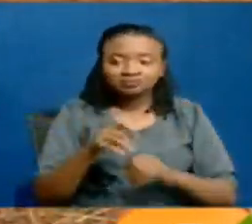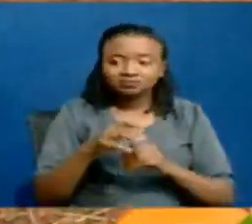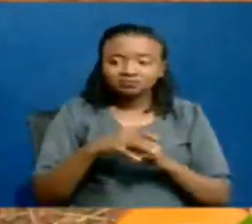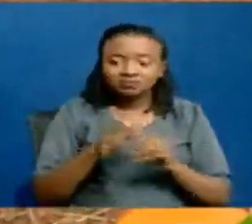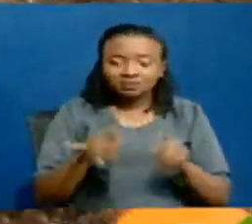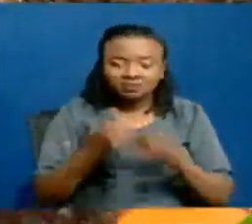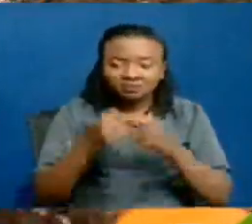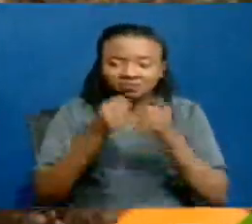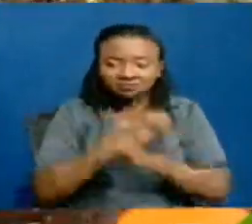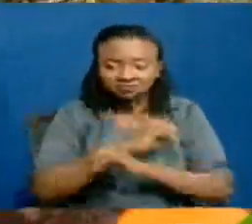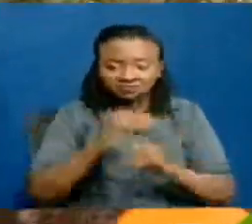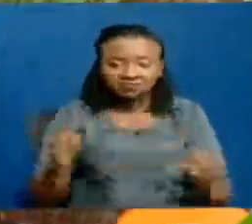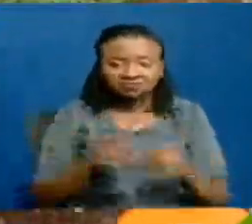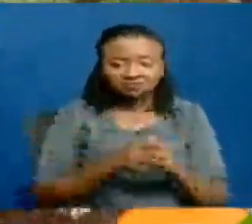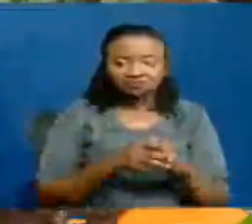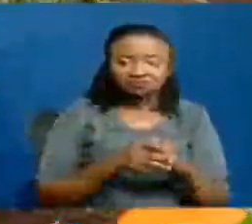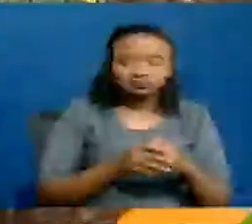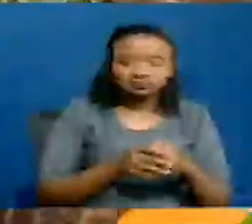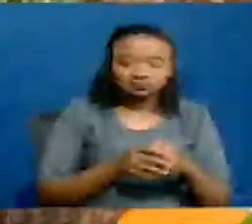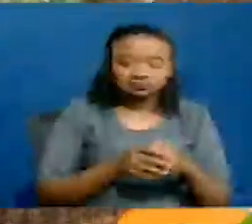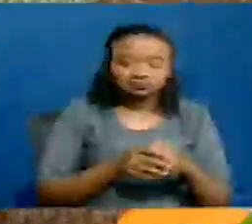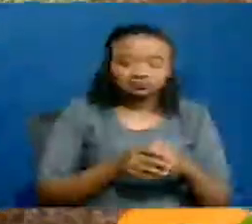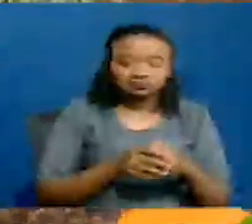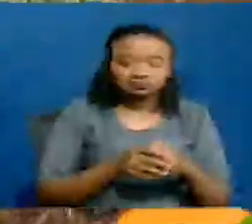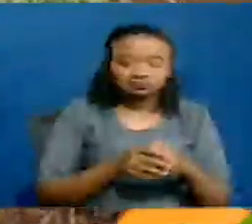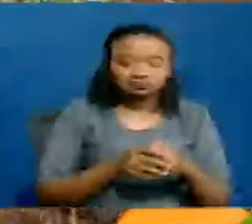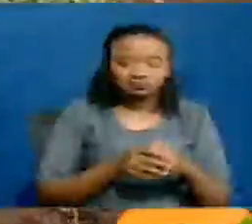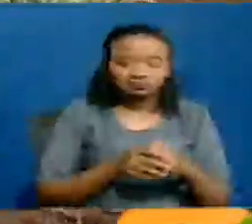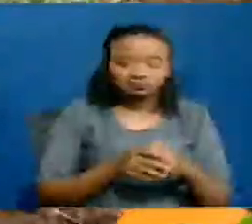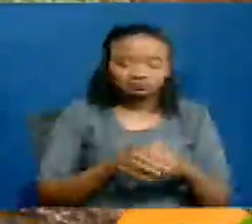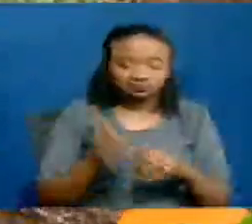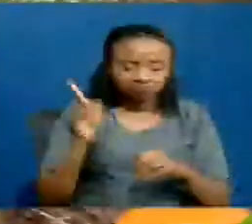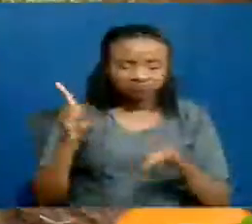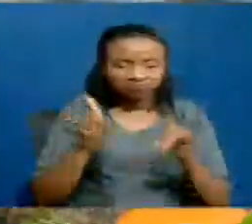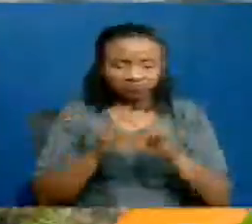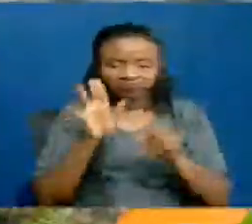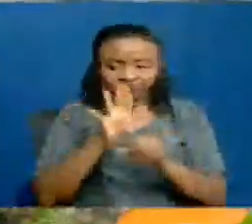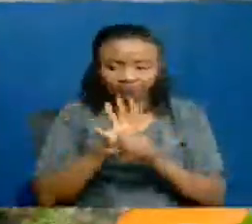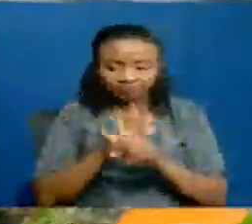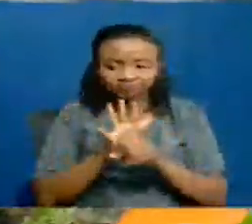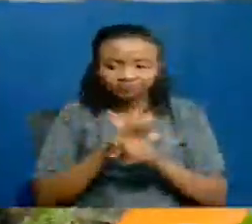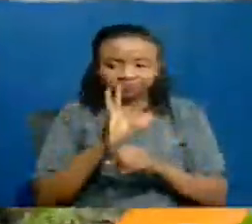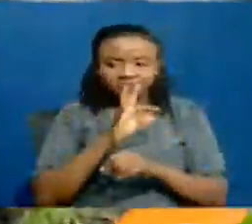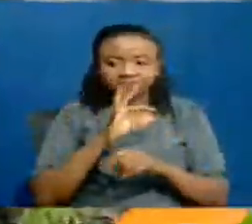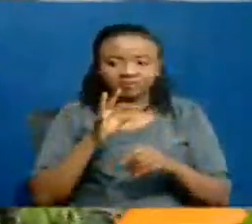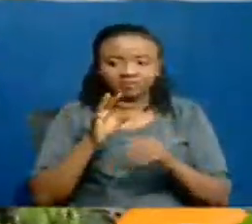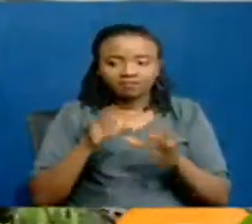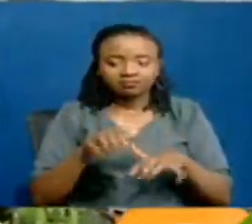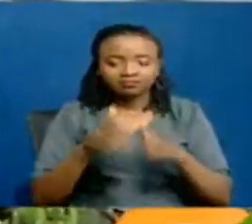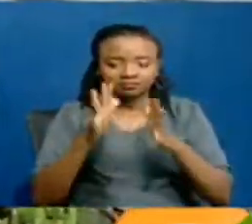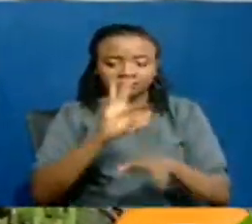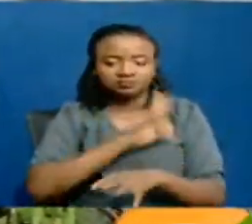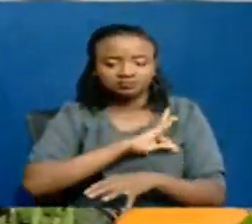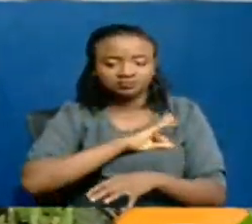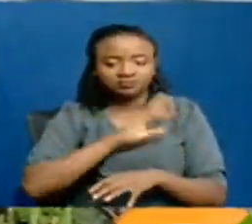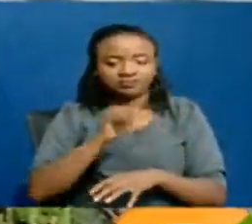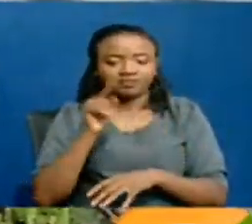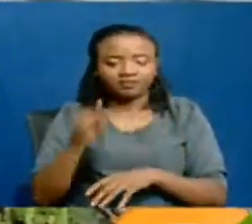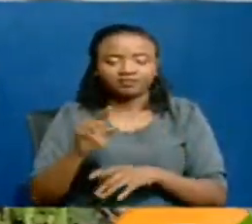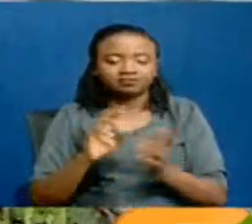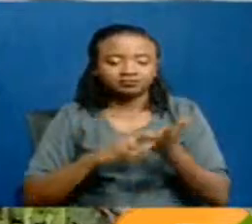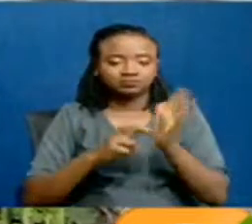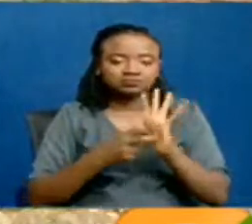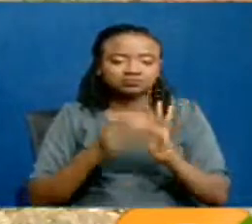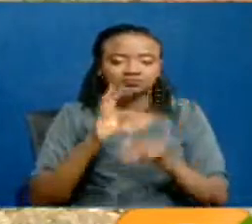kuoza. Nzomo is among thousands of smallholder farmers benefiting from a project supported by the Eye